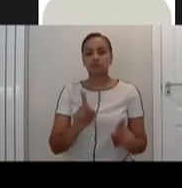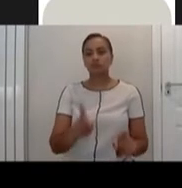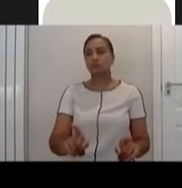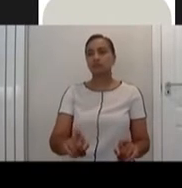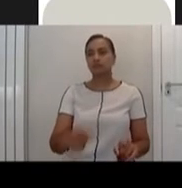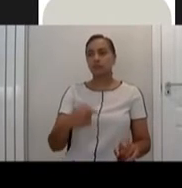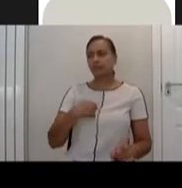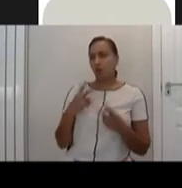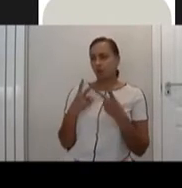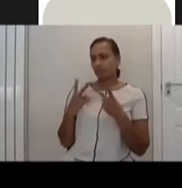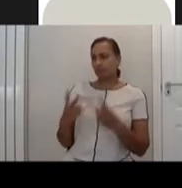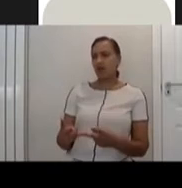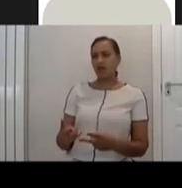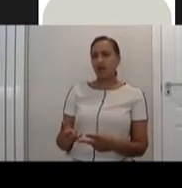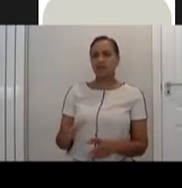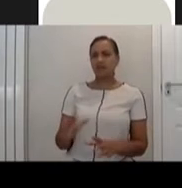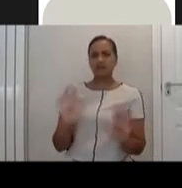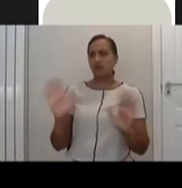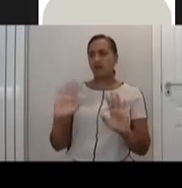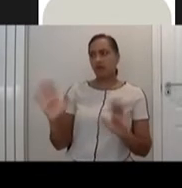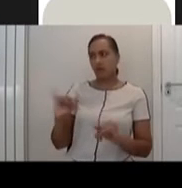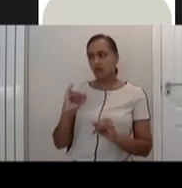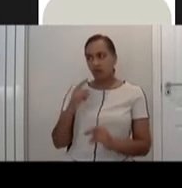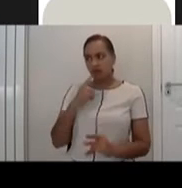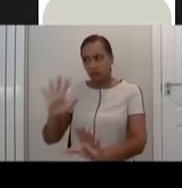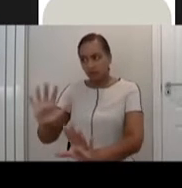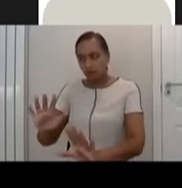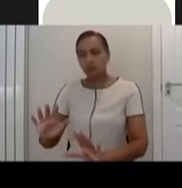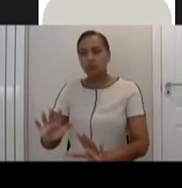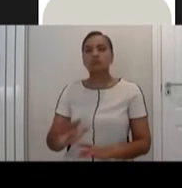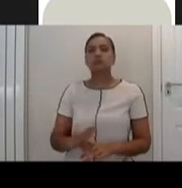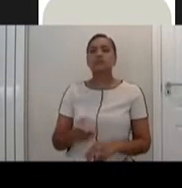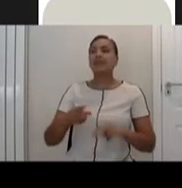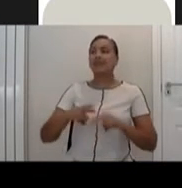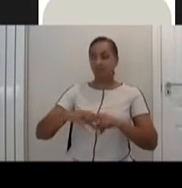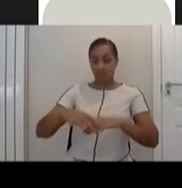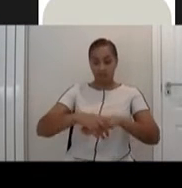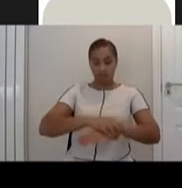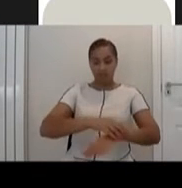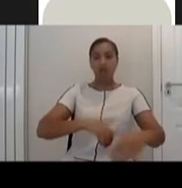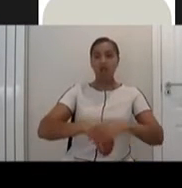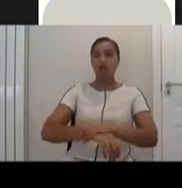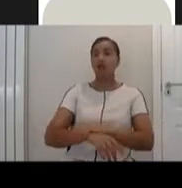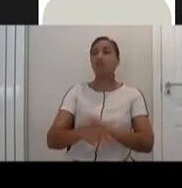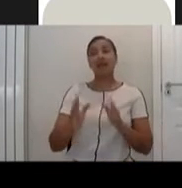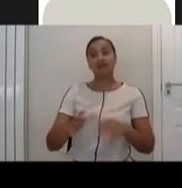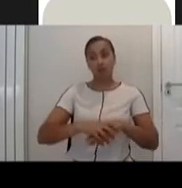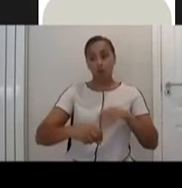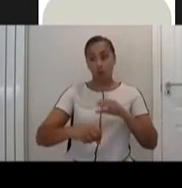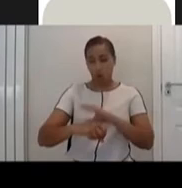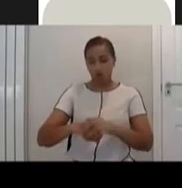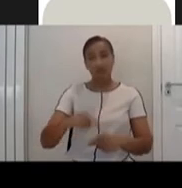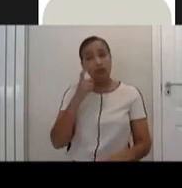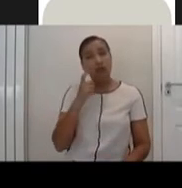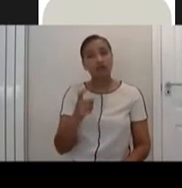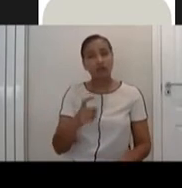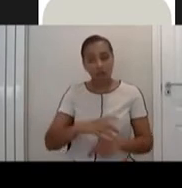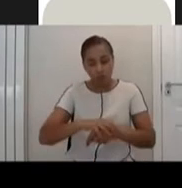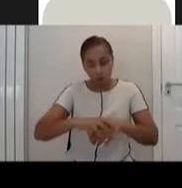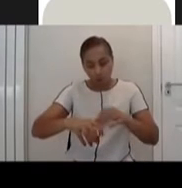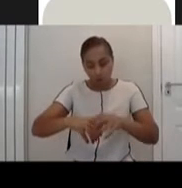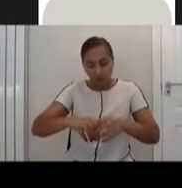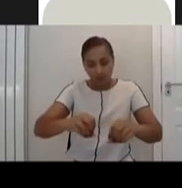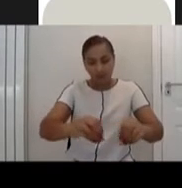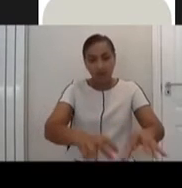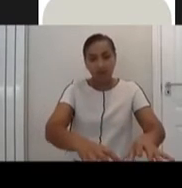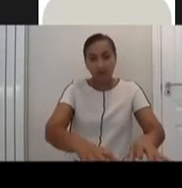and public health, do jump on me if I'm saying the wrong thing, but even if you're wearing the gloves, you need to take them off really carefully, but you can